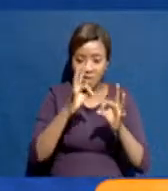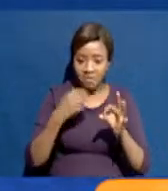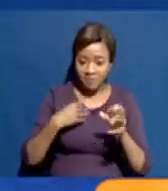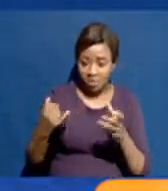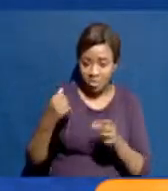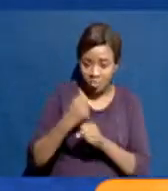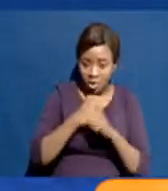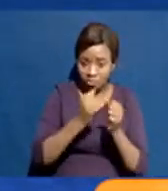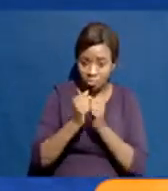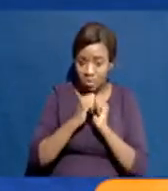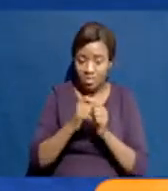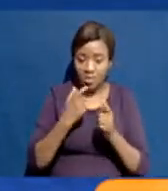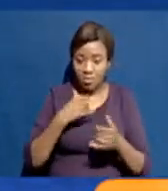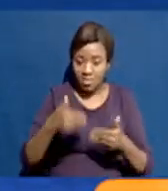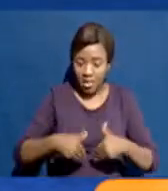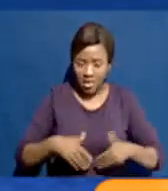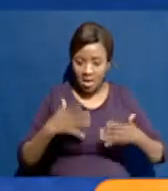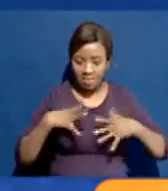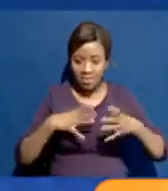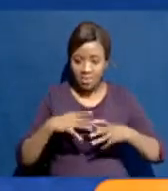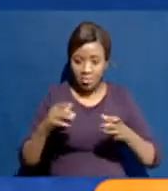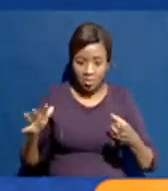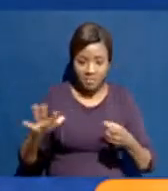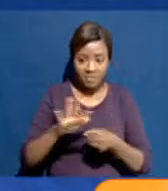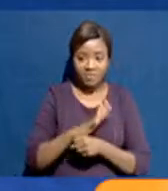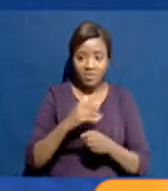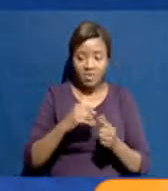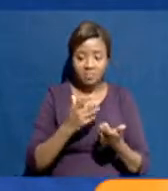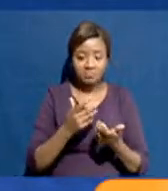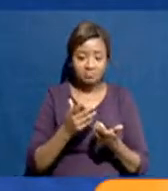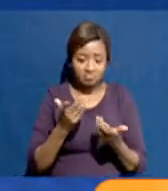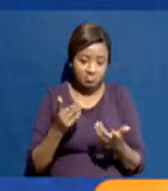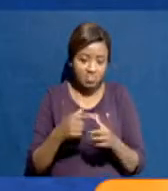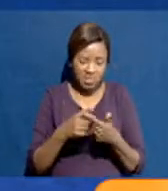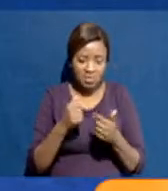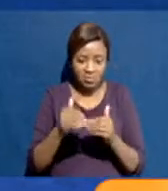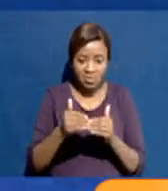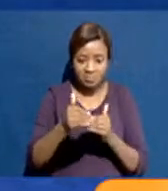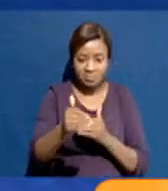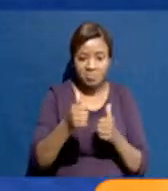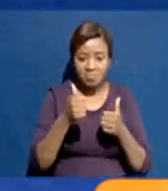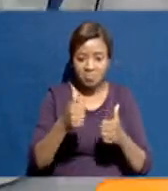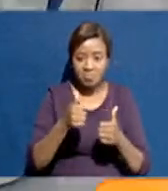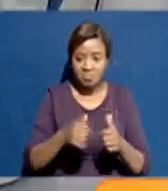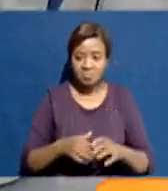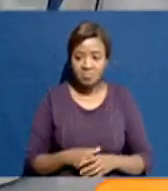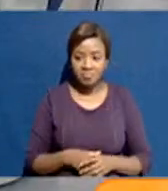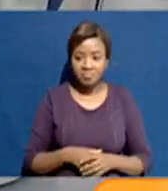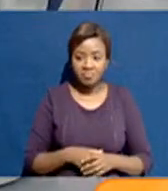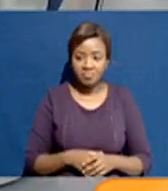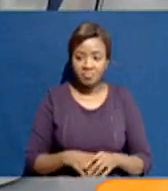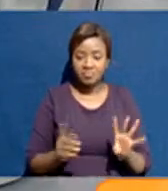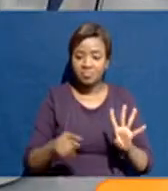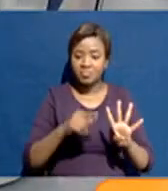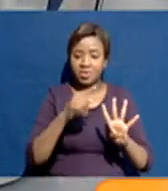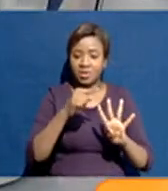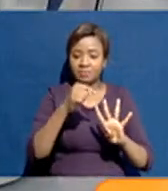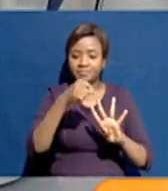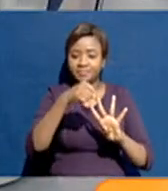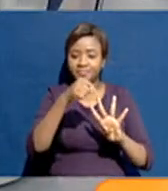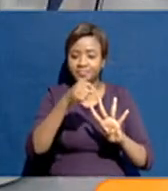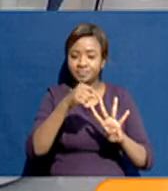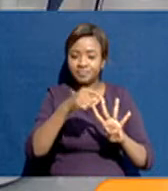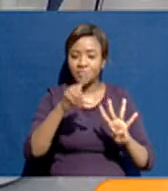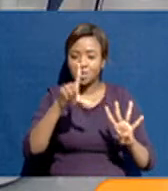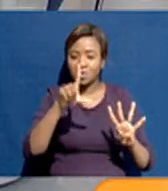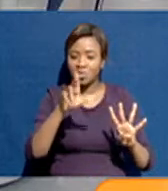fully, meaningfully and ethically, then definitely we are going to be moving in the right direction. Yeah, Lucy, how should this message be passed across? Because Joyce